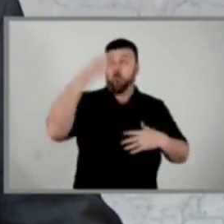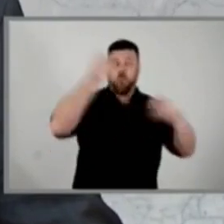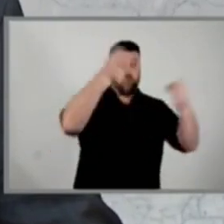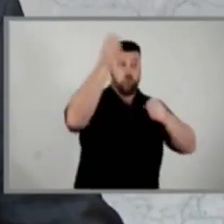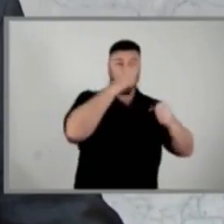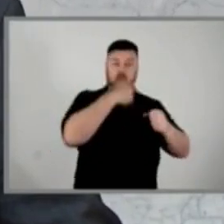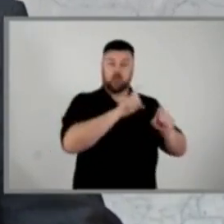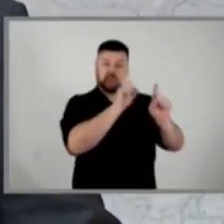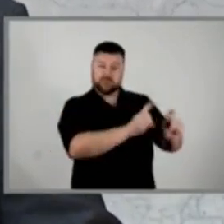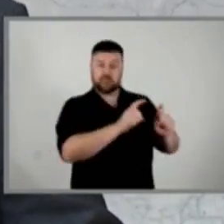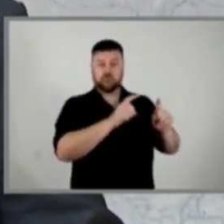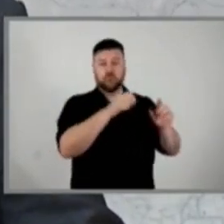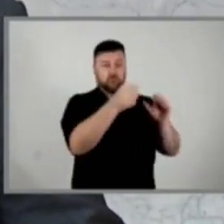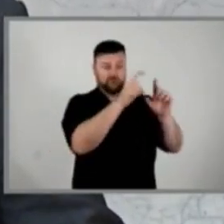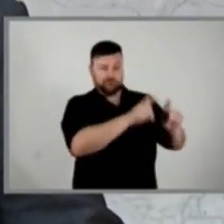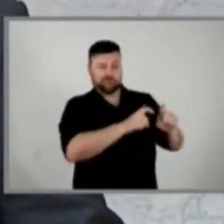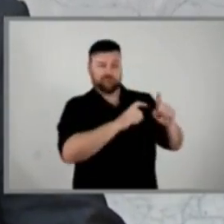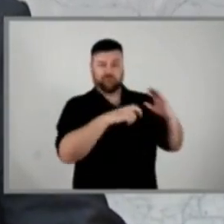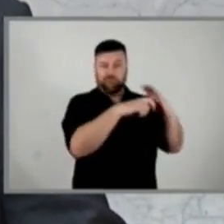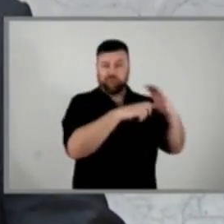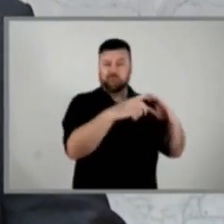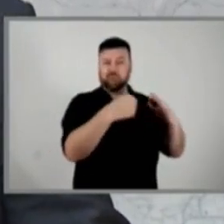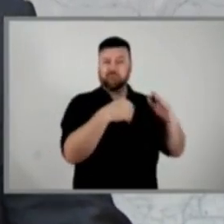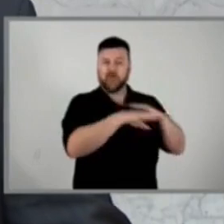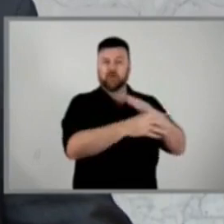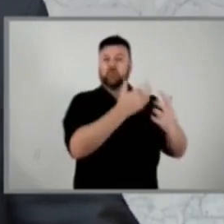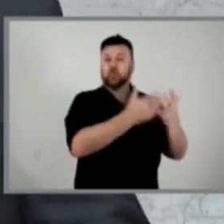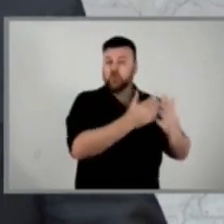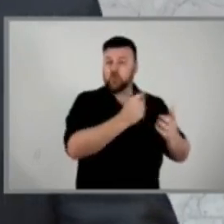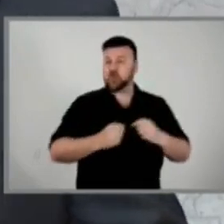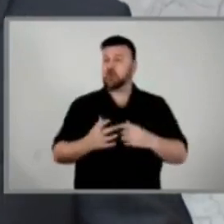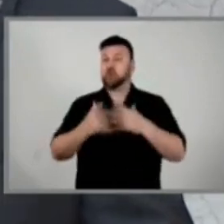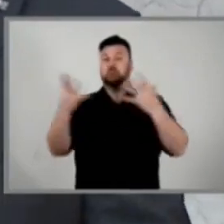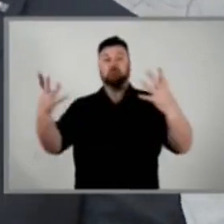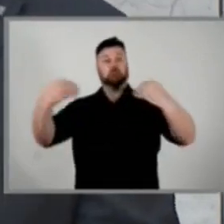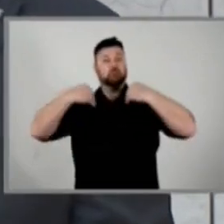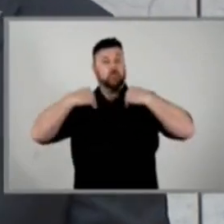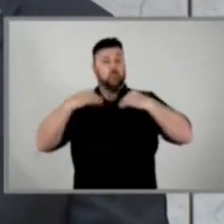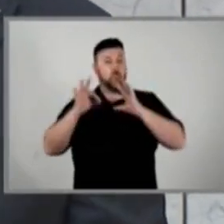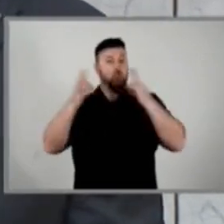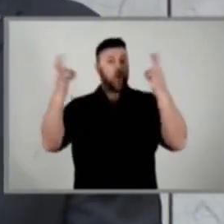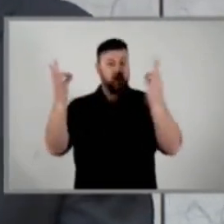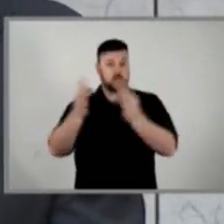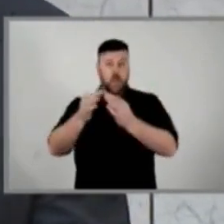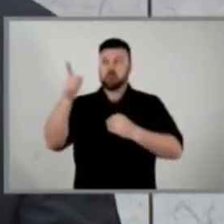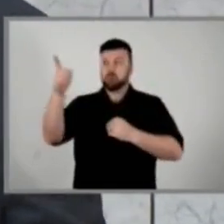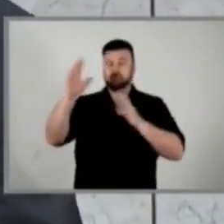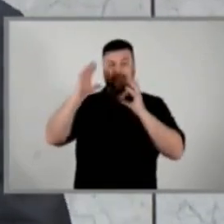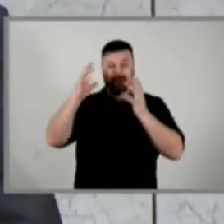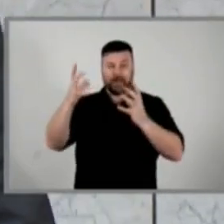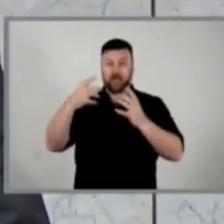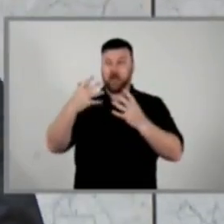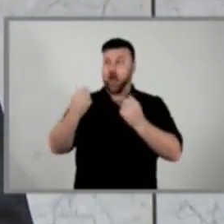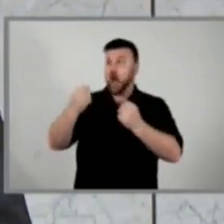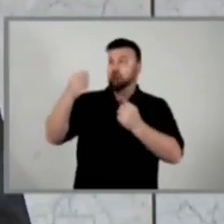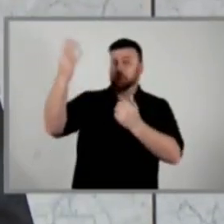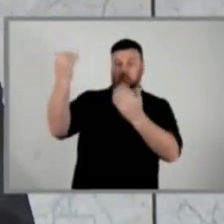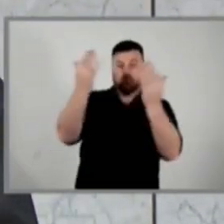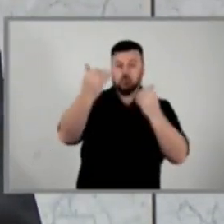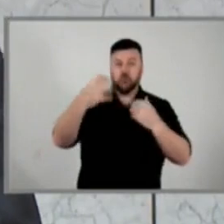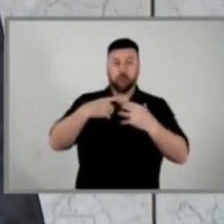I know that with large corporates there's a strong interest in the National Coordination Commission under Nev Power's chairmanship has